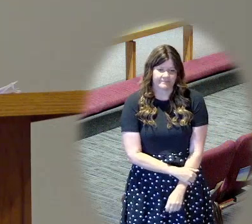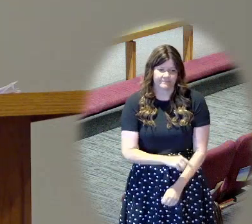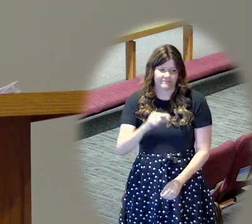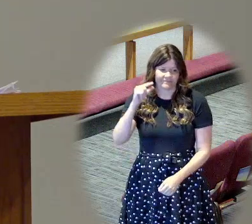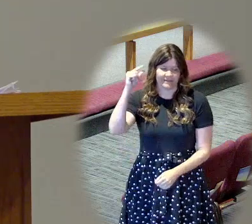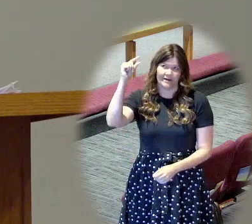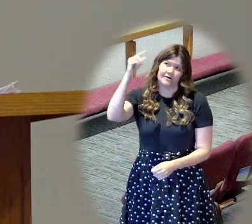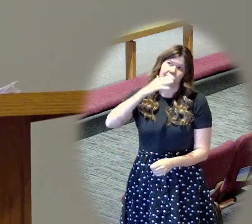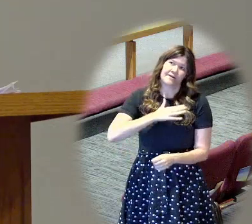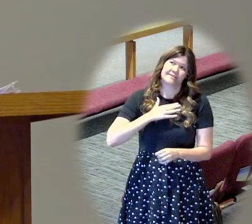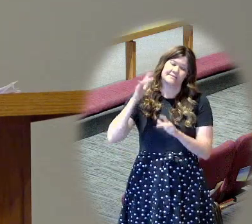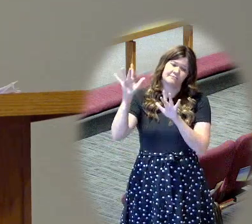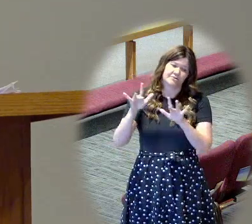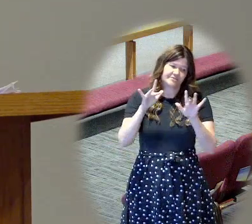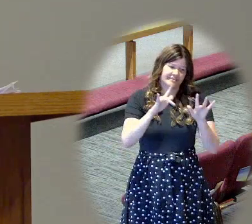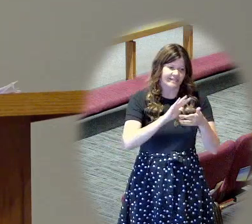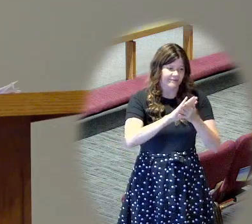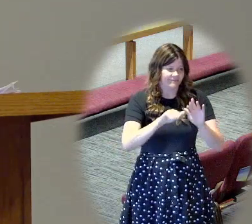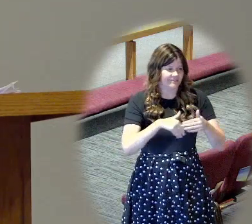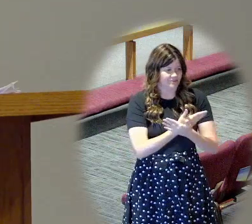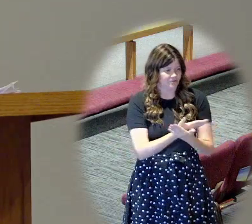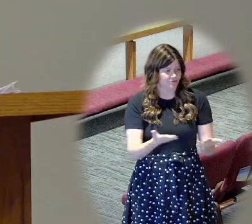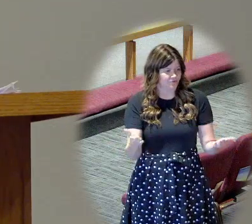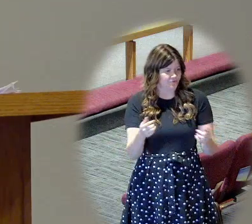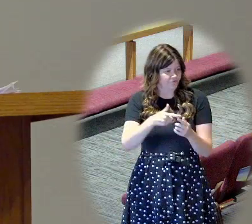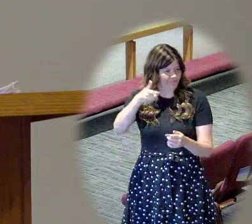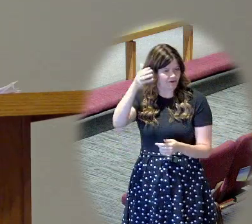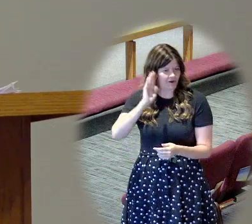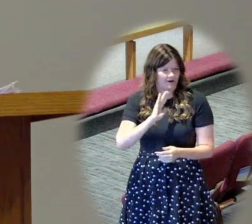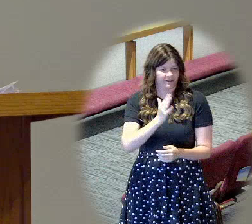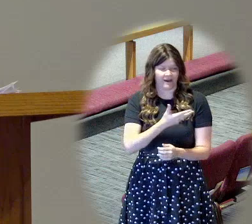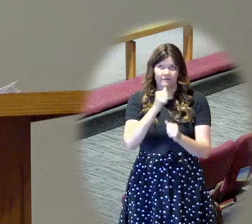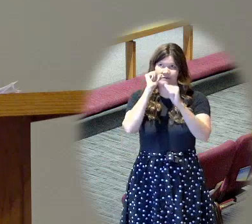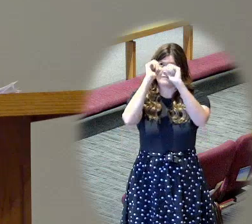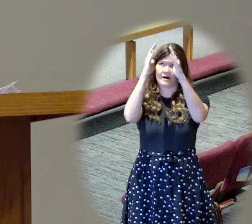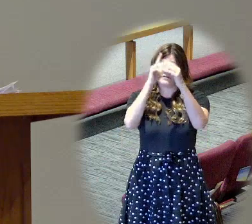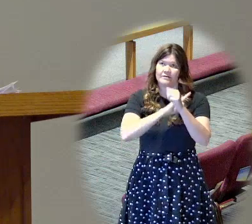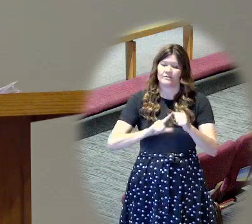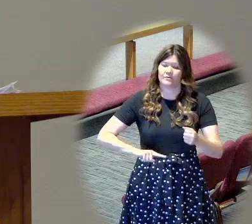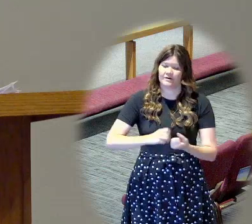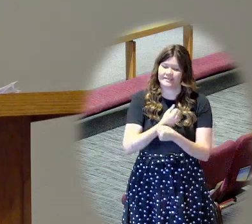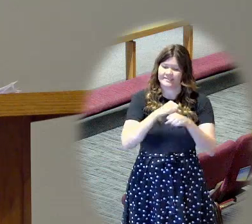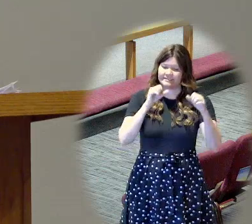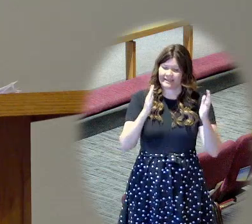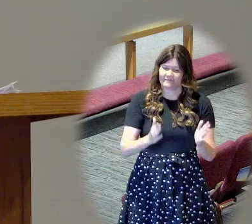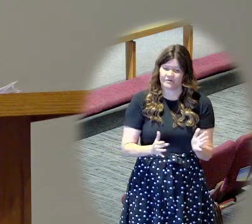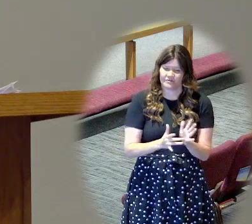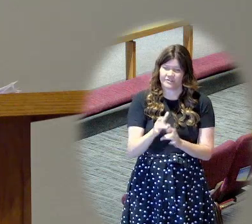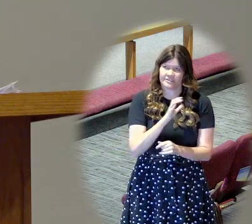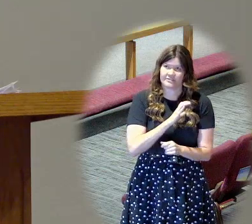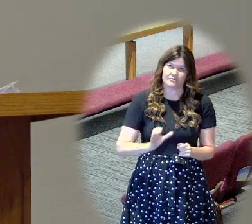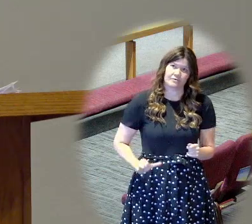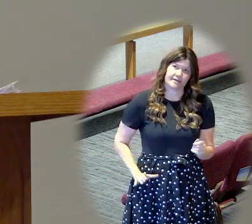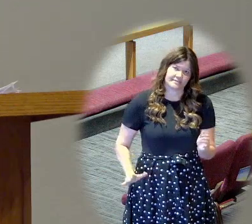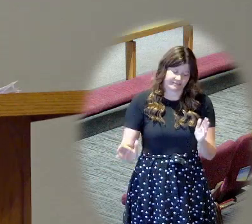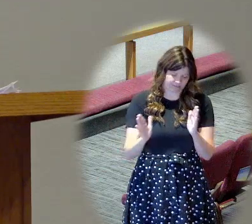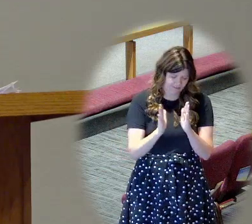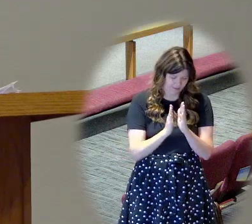Grace, mercy, and peace to you from God our Father and our Lord and Savior, Jesus Christ. Amen.